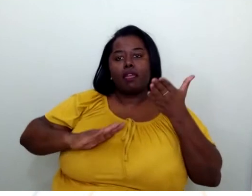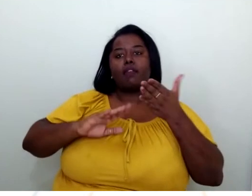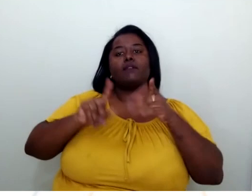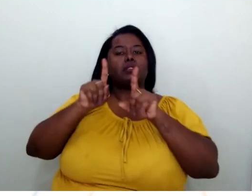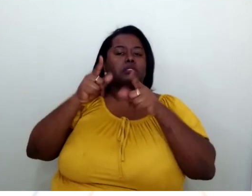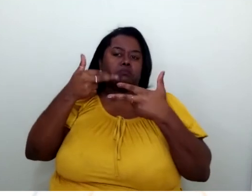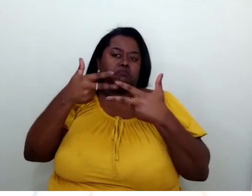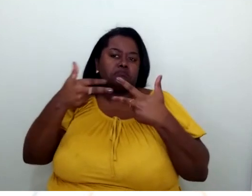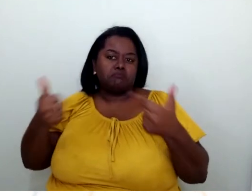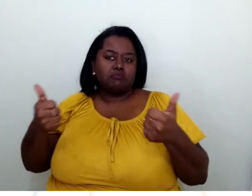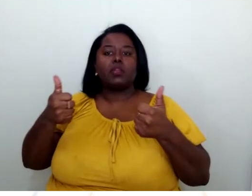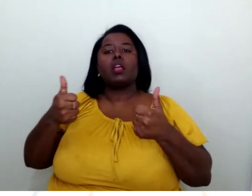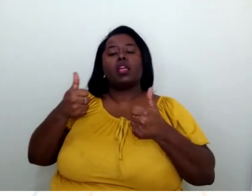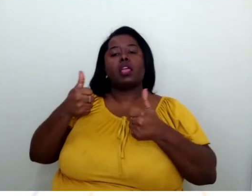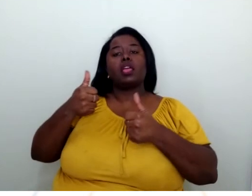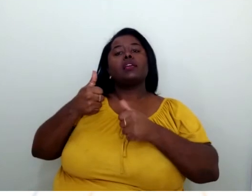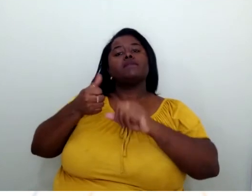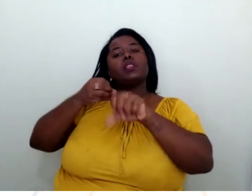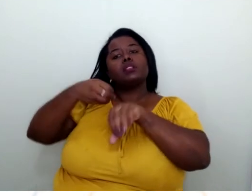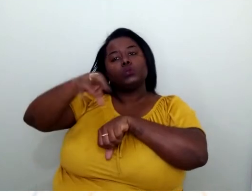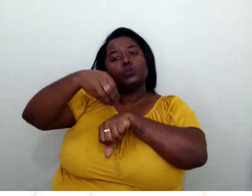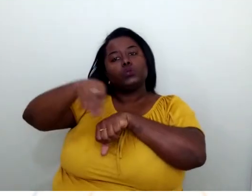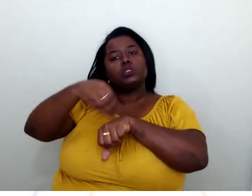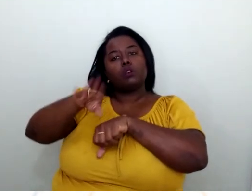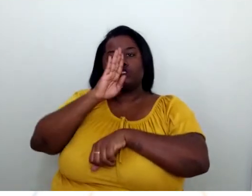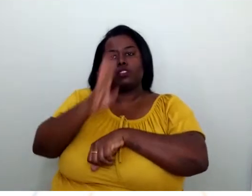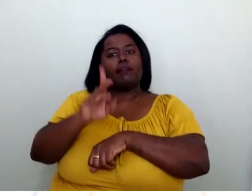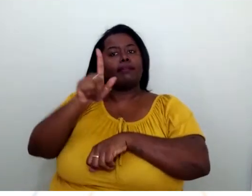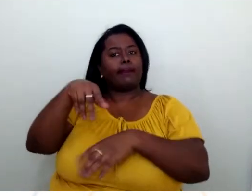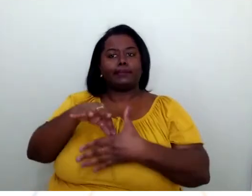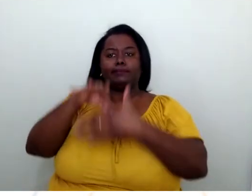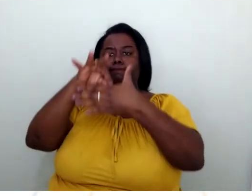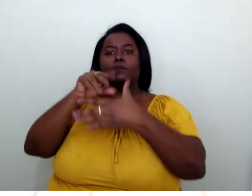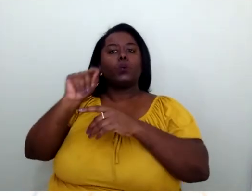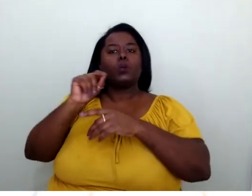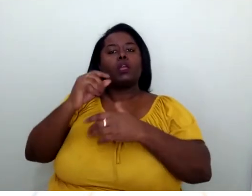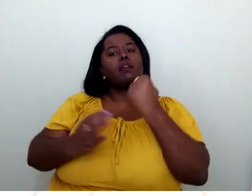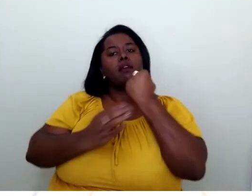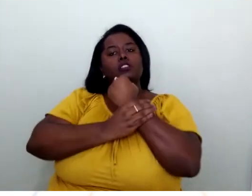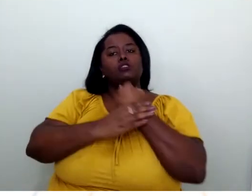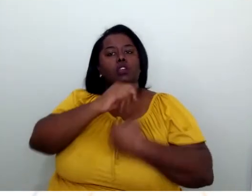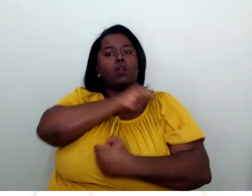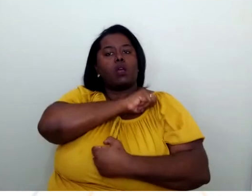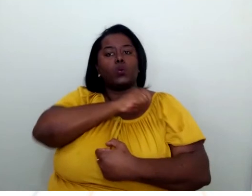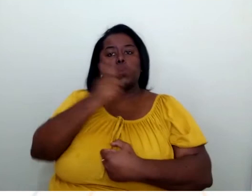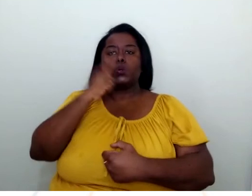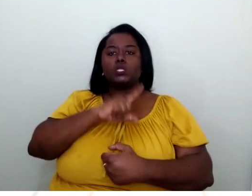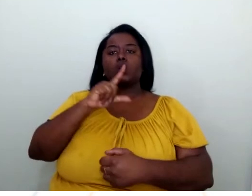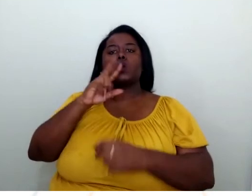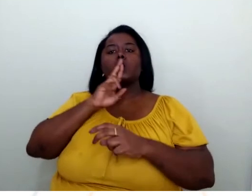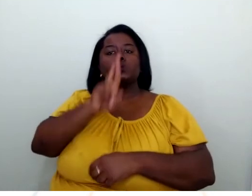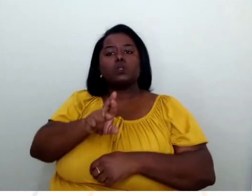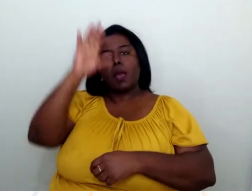but throughout, really emphasizing what was the importance, the key learning takeaways of the course.